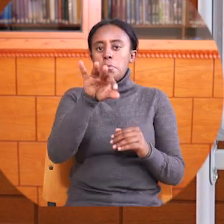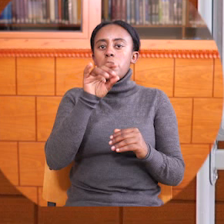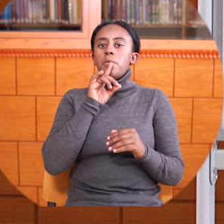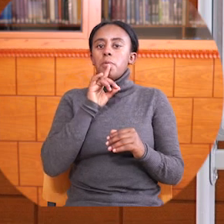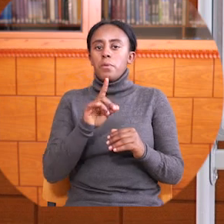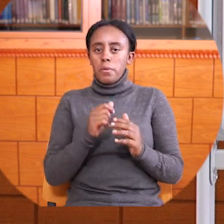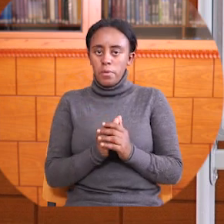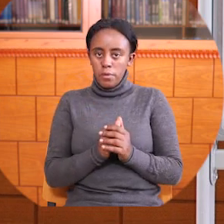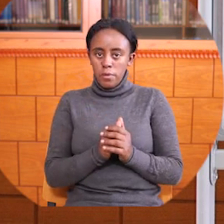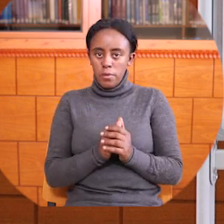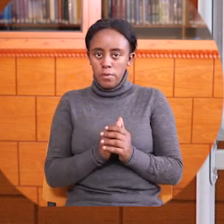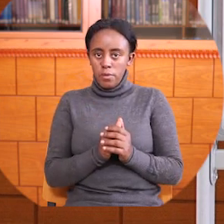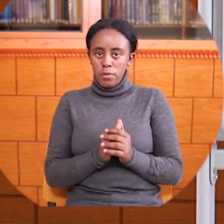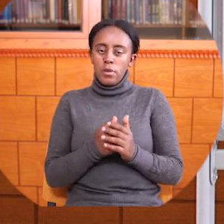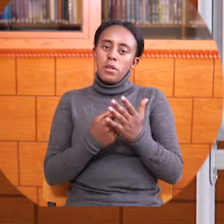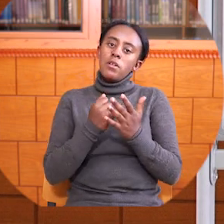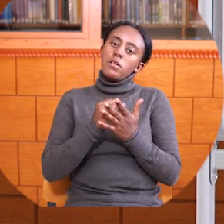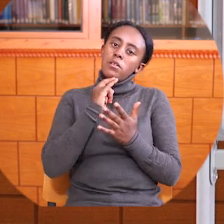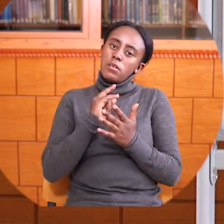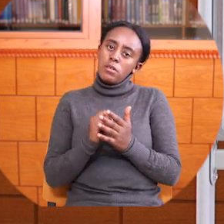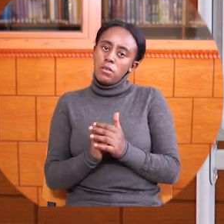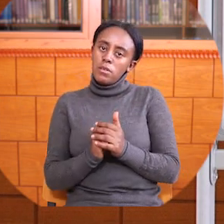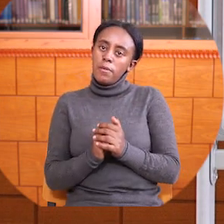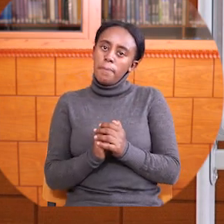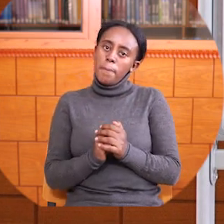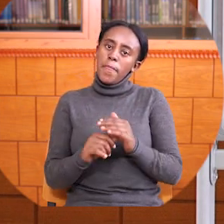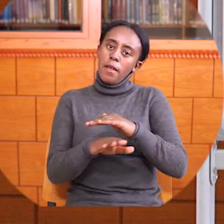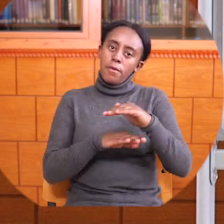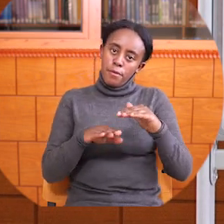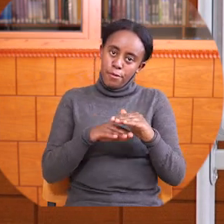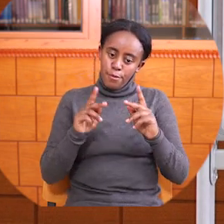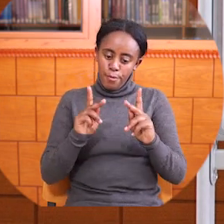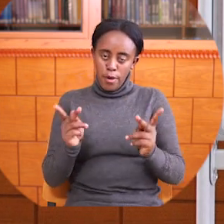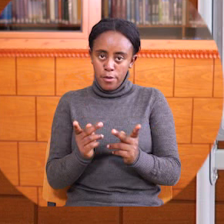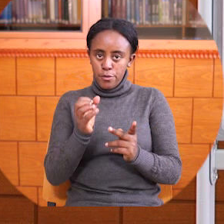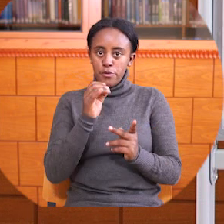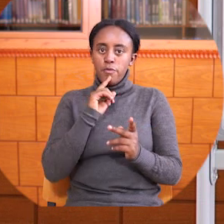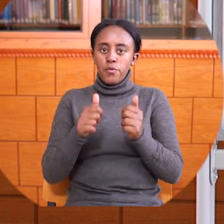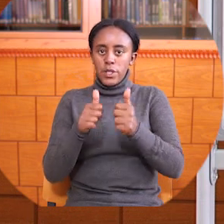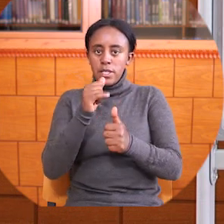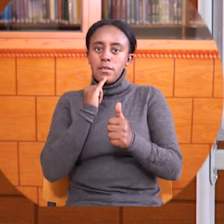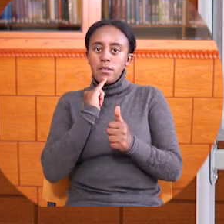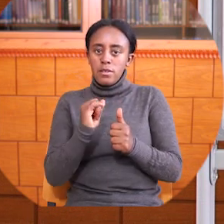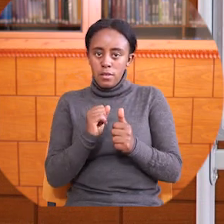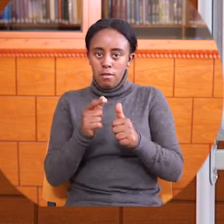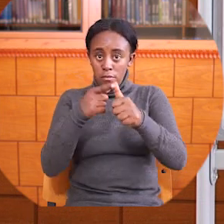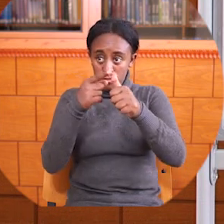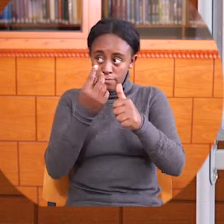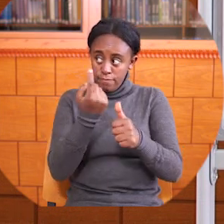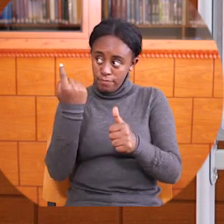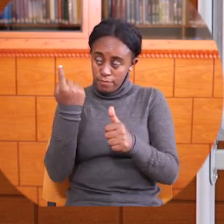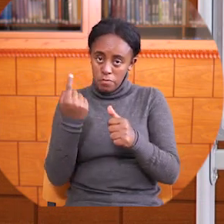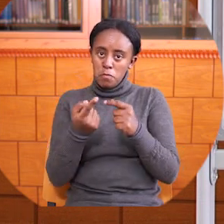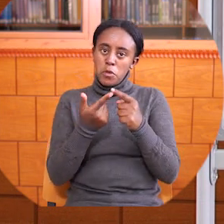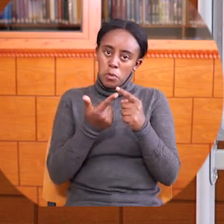consisting the below parts of the underground parts of a plant, which is main root,